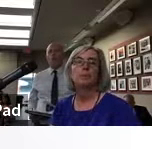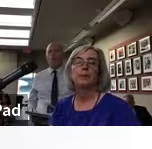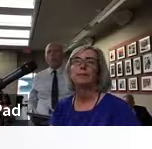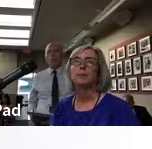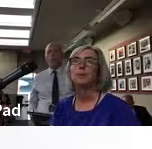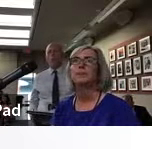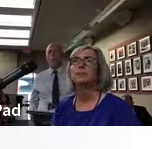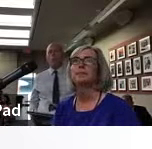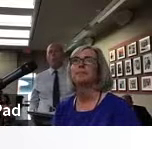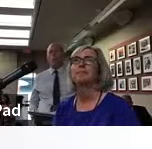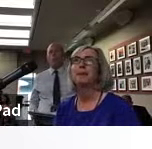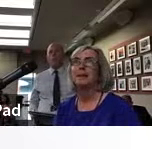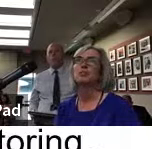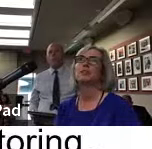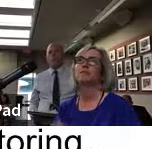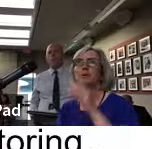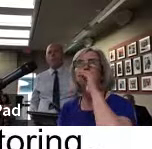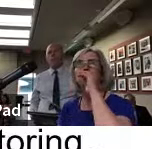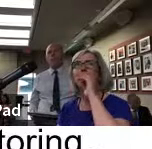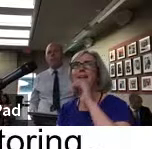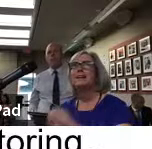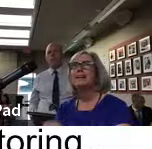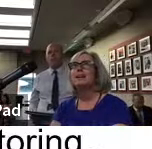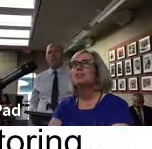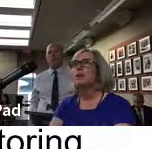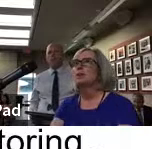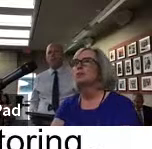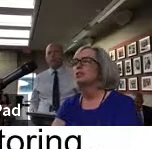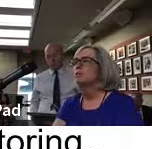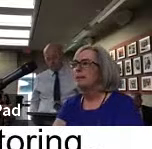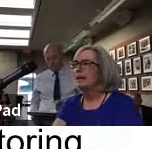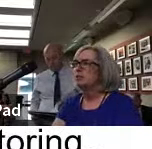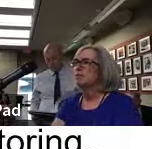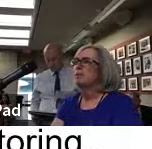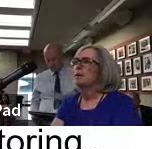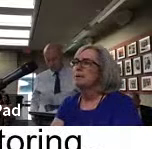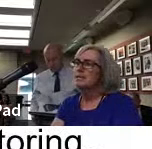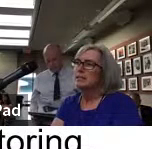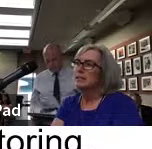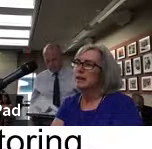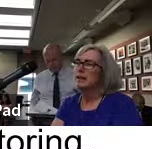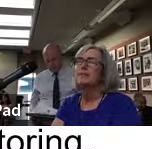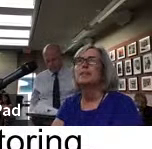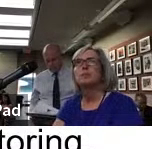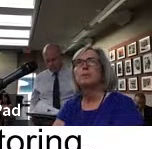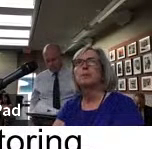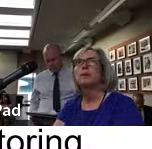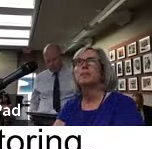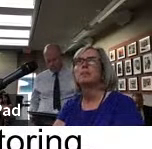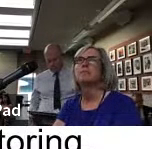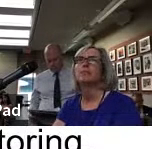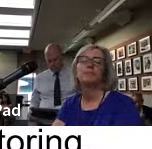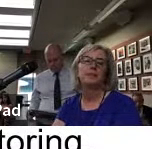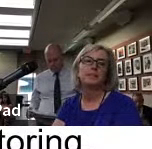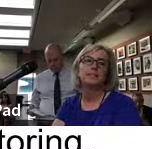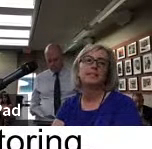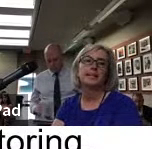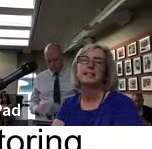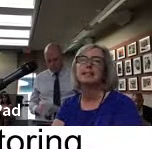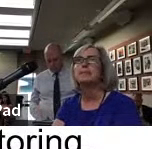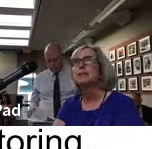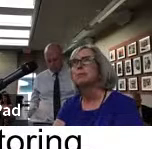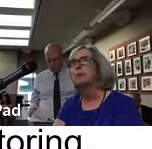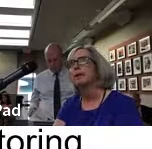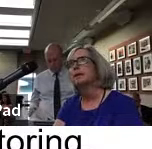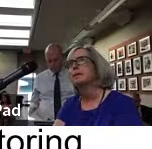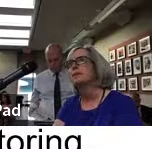the NSTEP reporting report, monitoring report. So just to remind you of the purpose of this report, this fulfills